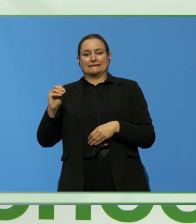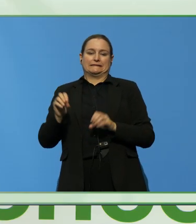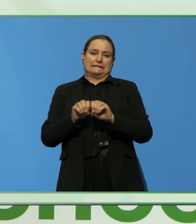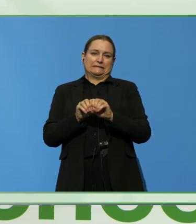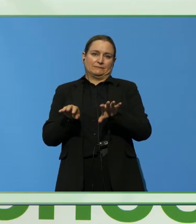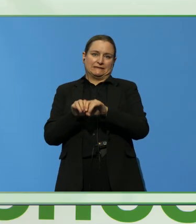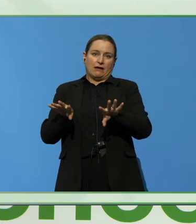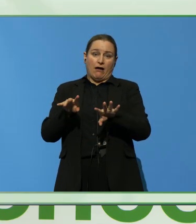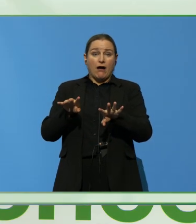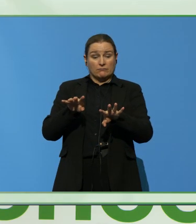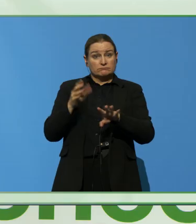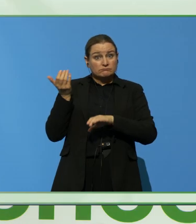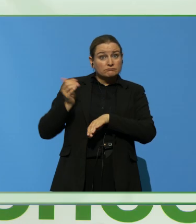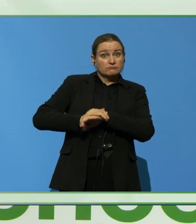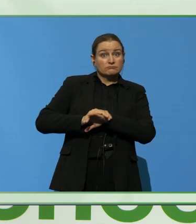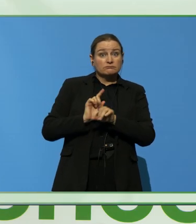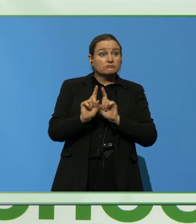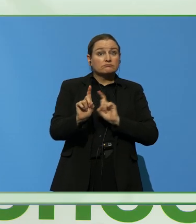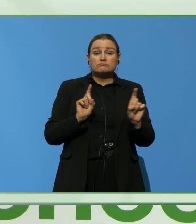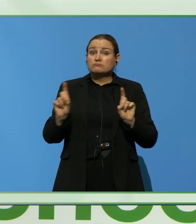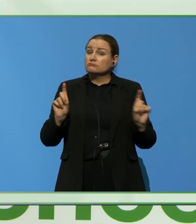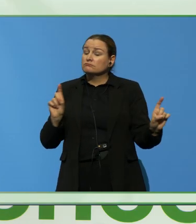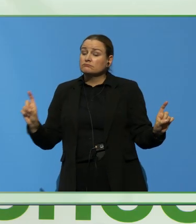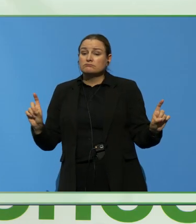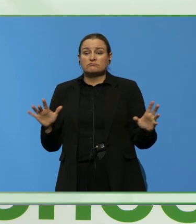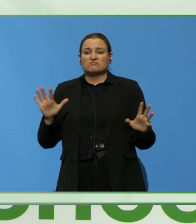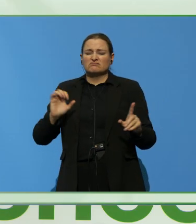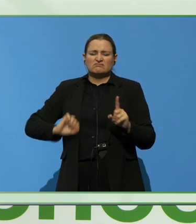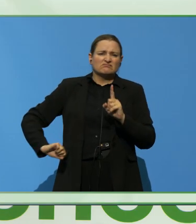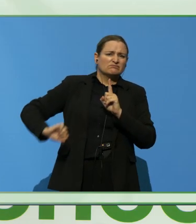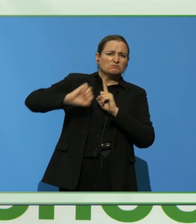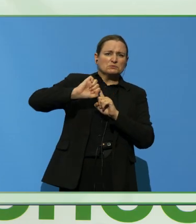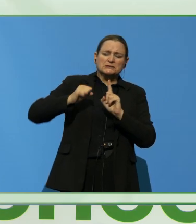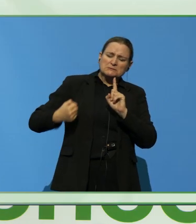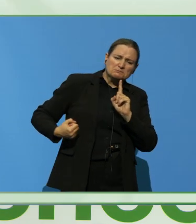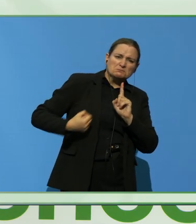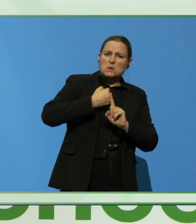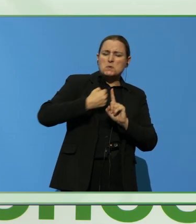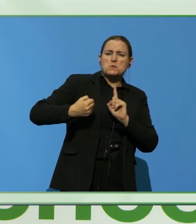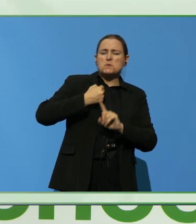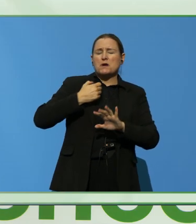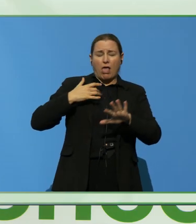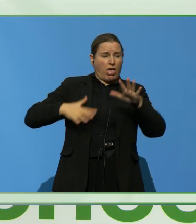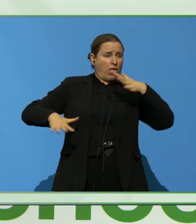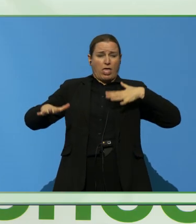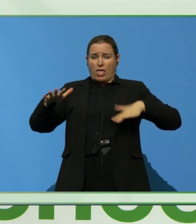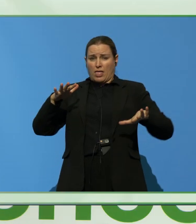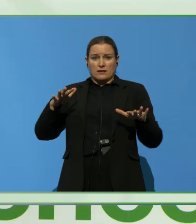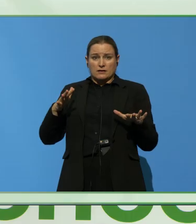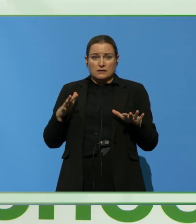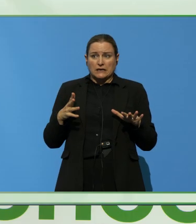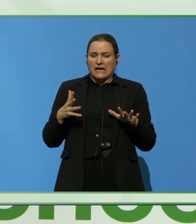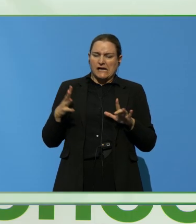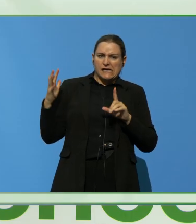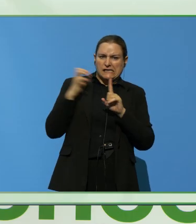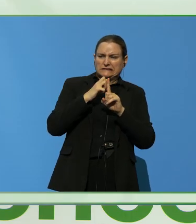were tagged, including physical violence. We experienced physical violence, detention, and harassment.